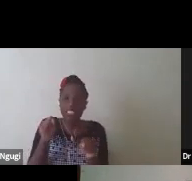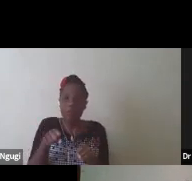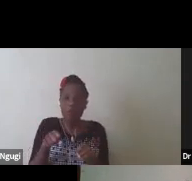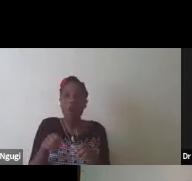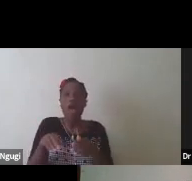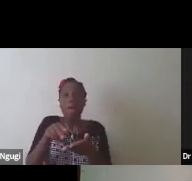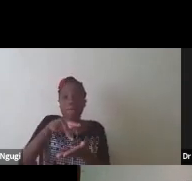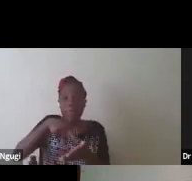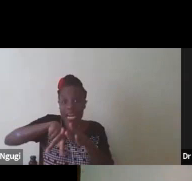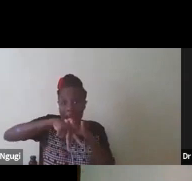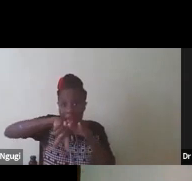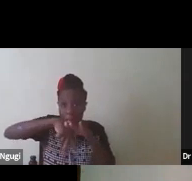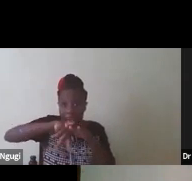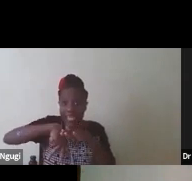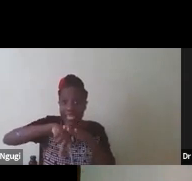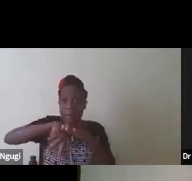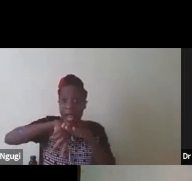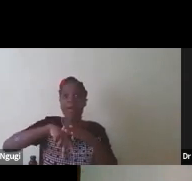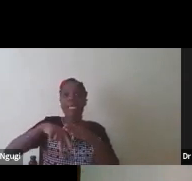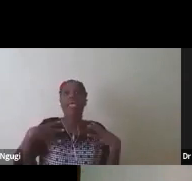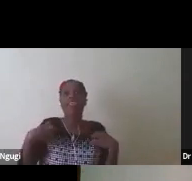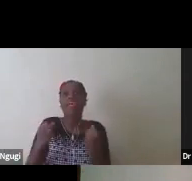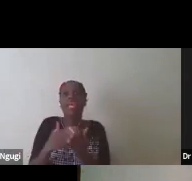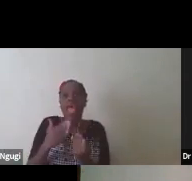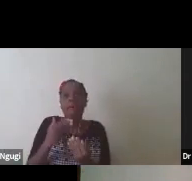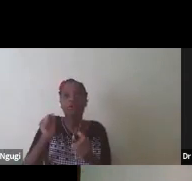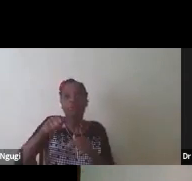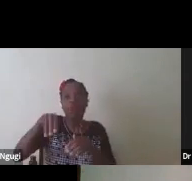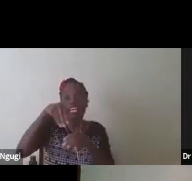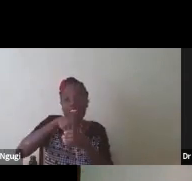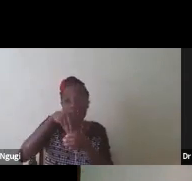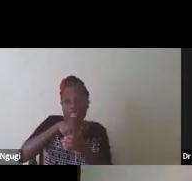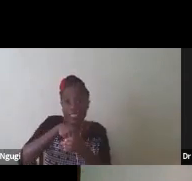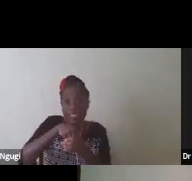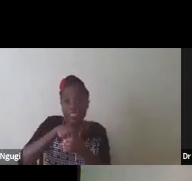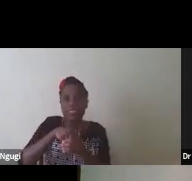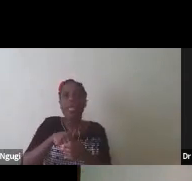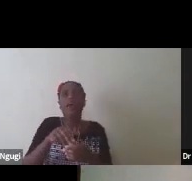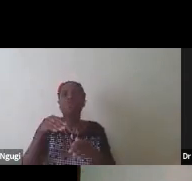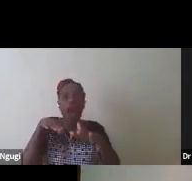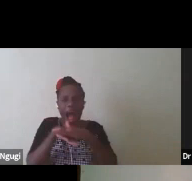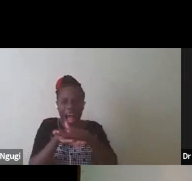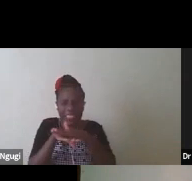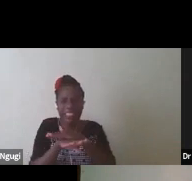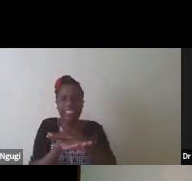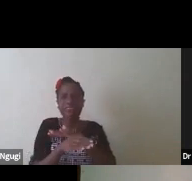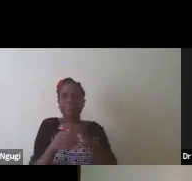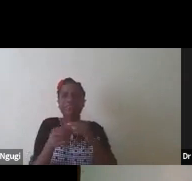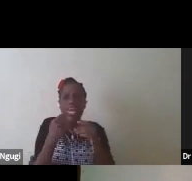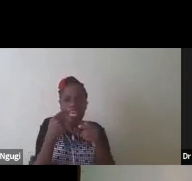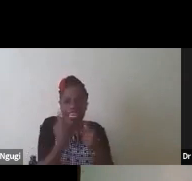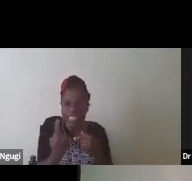care. And we invest in the primary health care, it means we take our services to the primary care level and to the